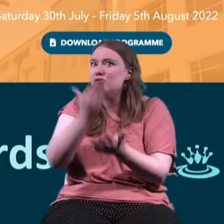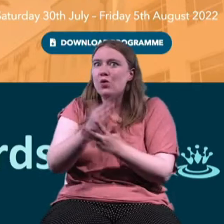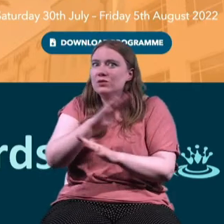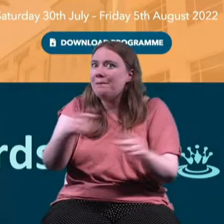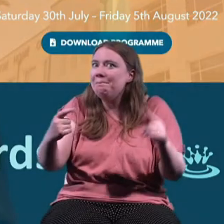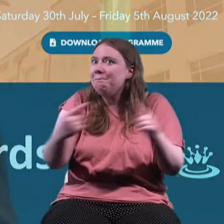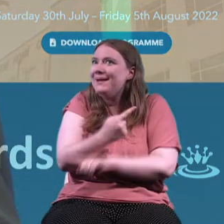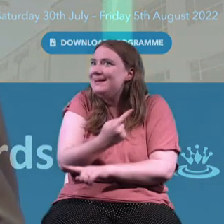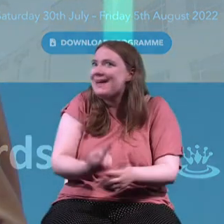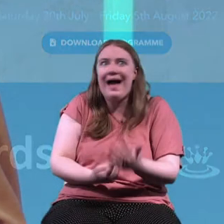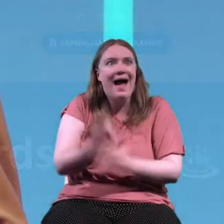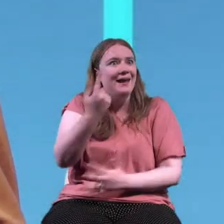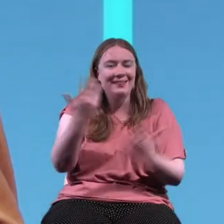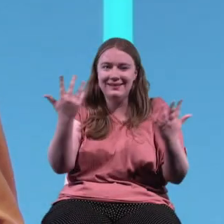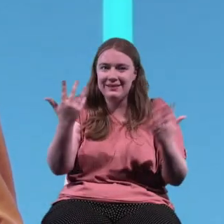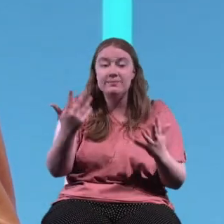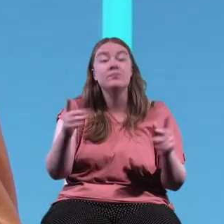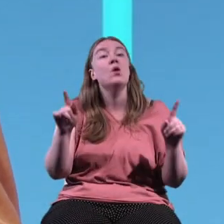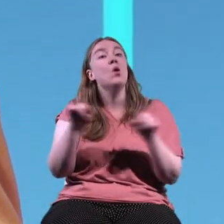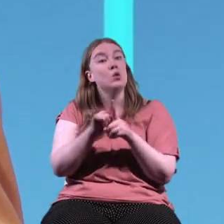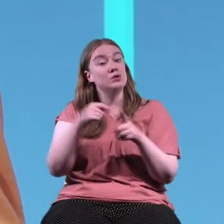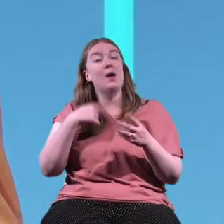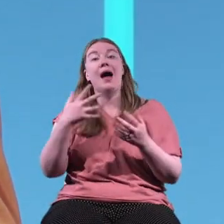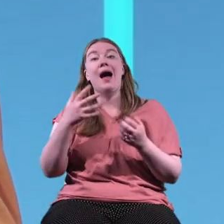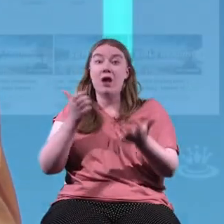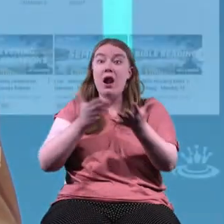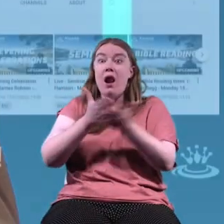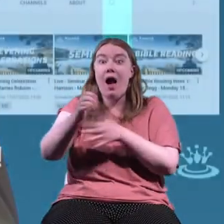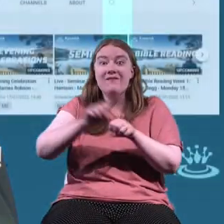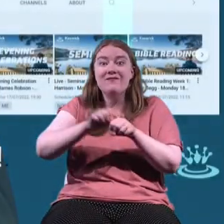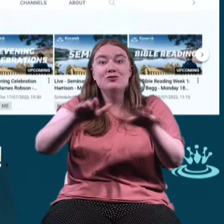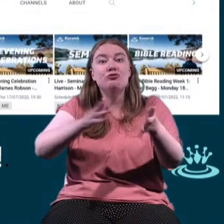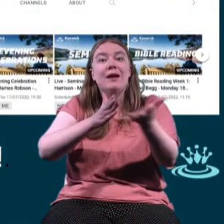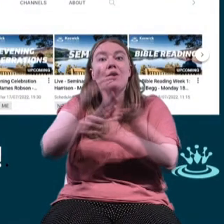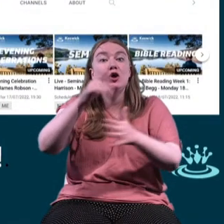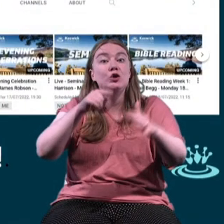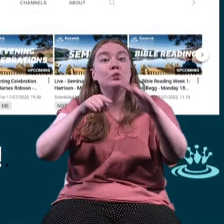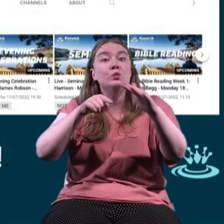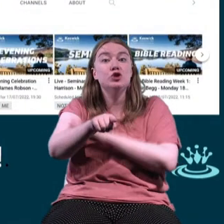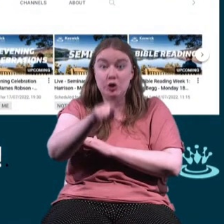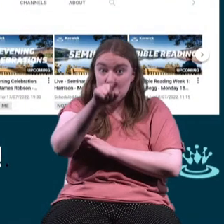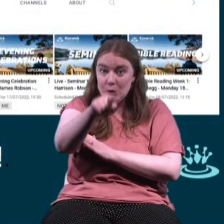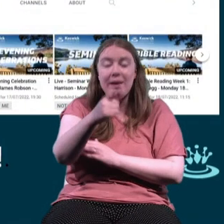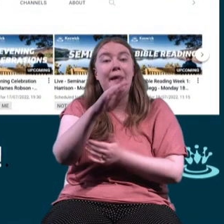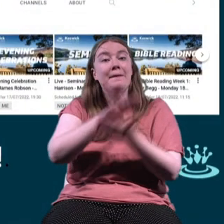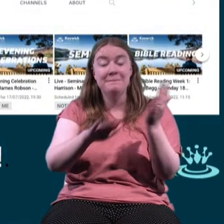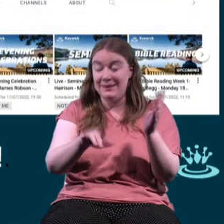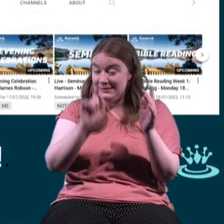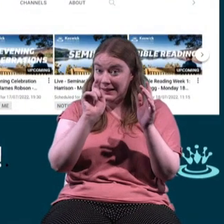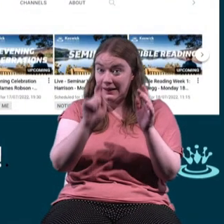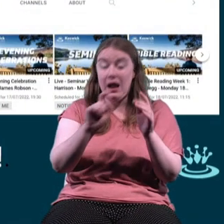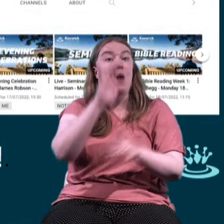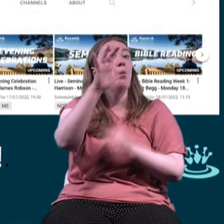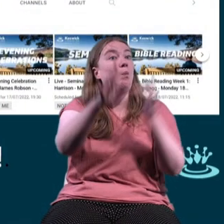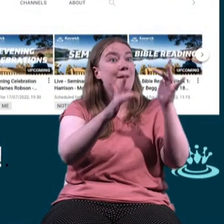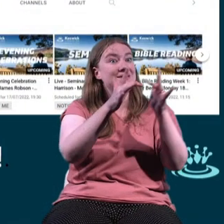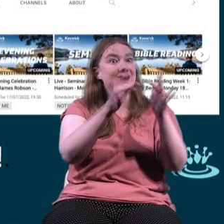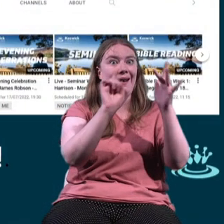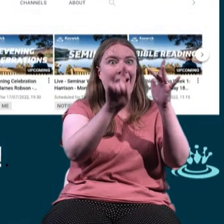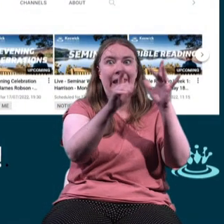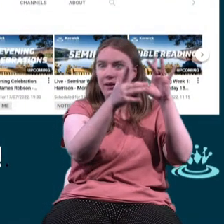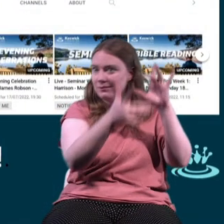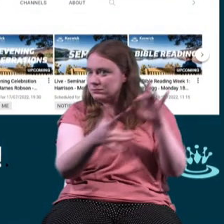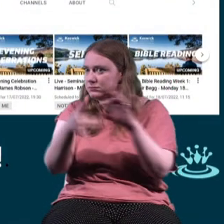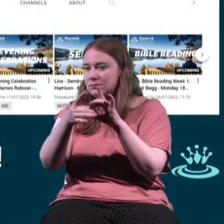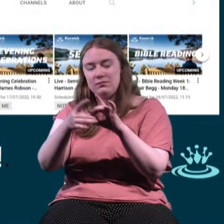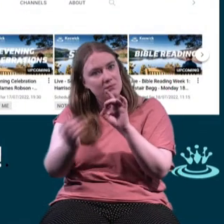happening. We've also got our live stream on YouTube, and you can also click on that link from our website. So from